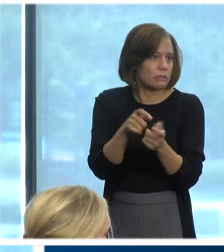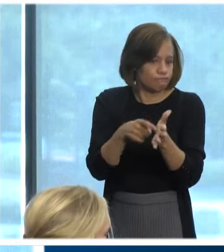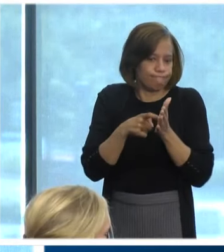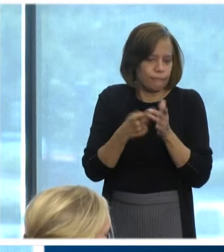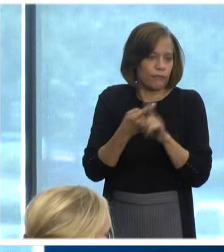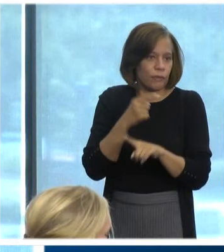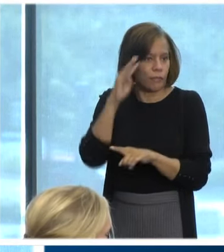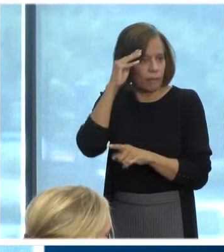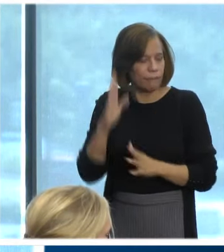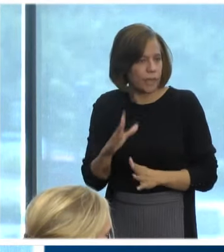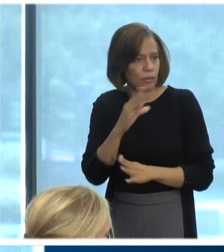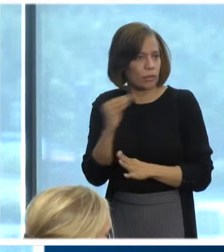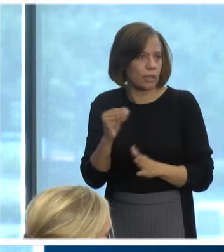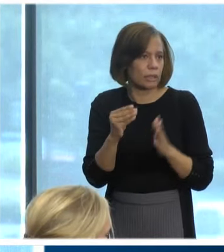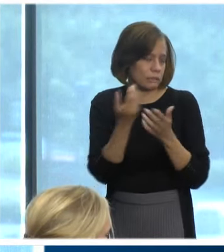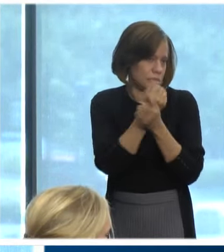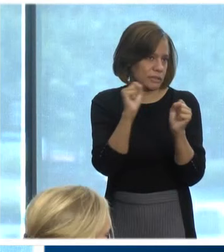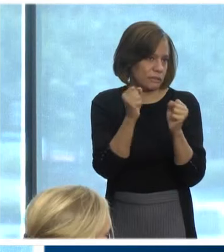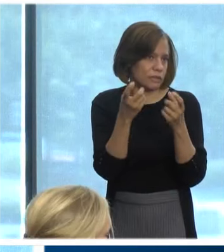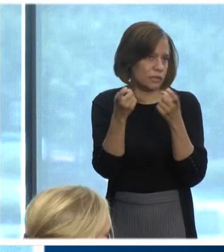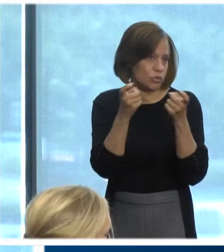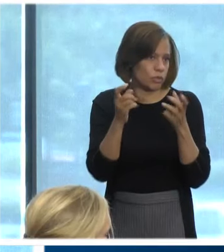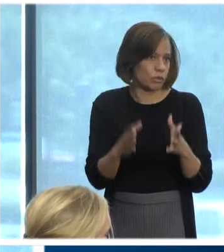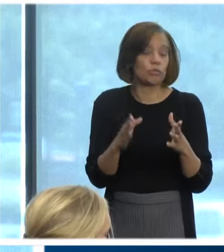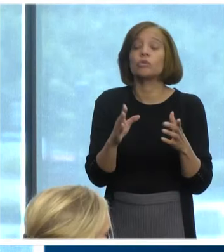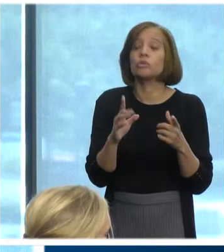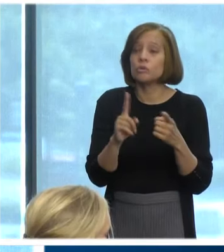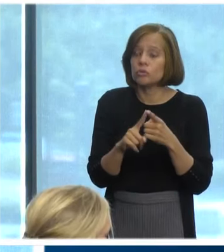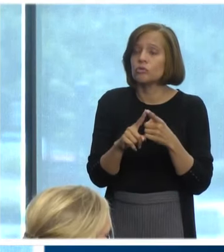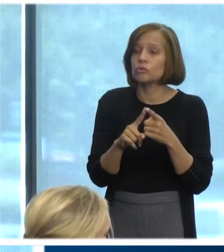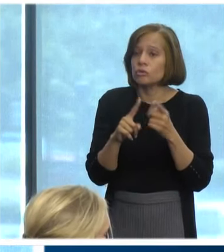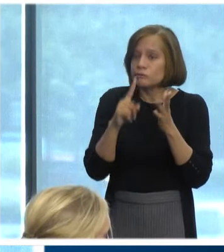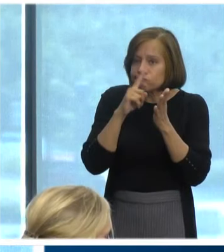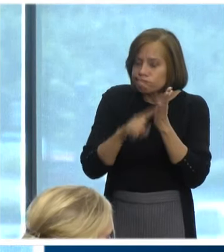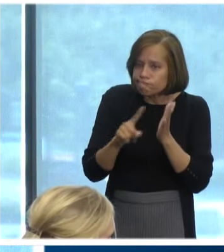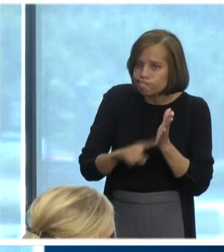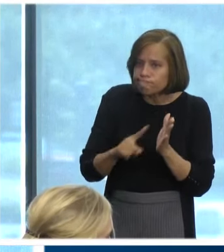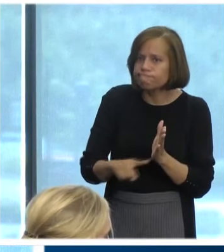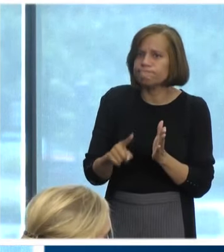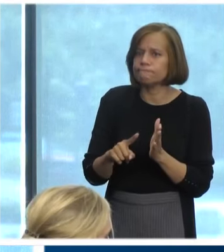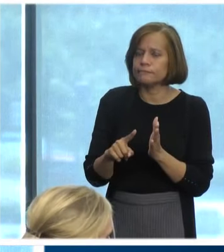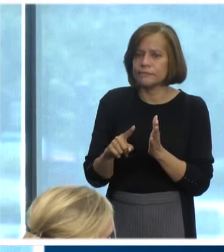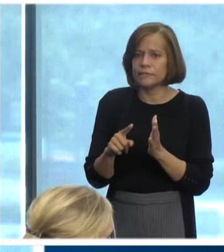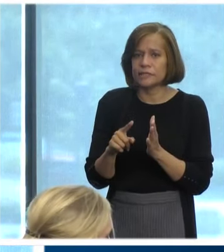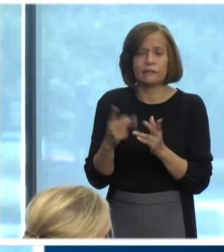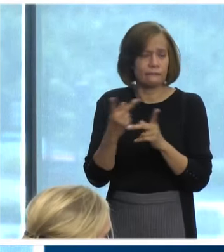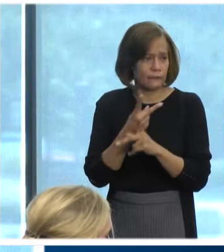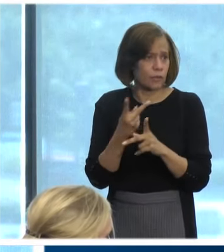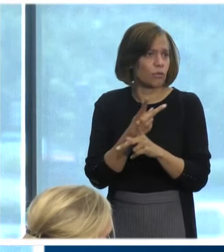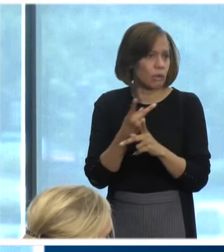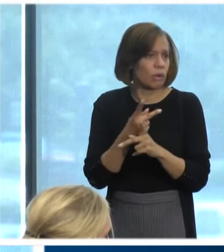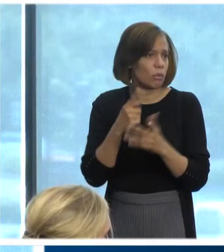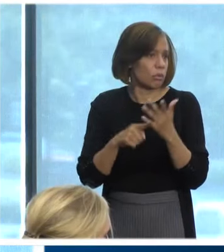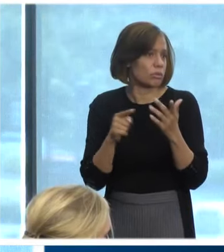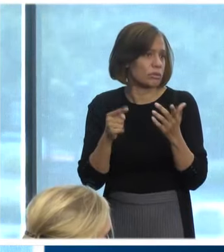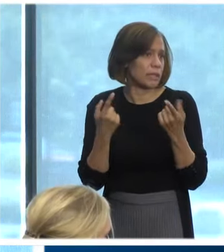public safety director to get to the bottom of this and to investigate these allegations